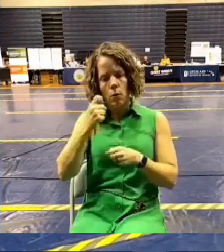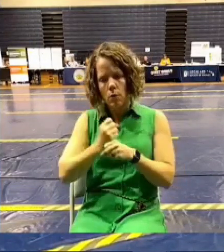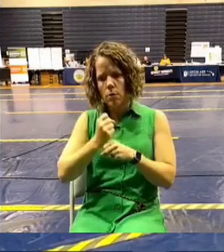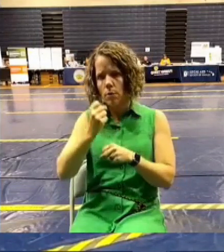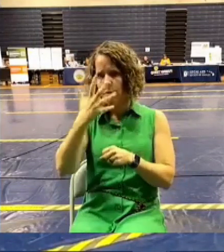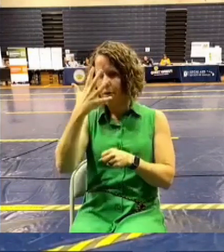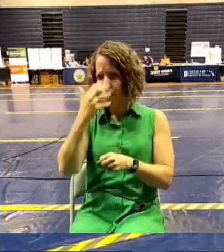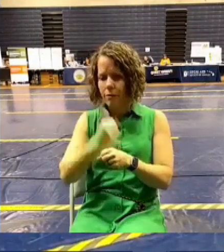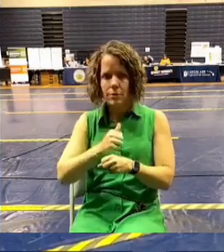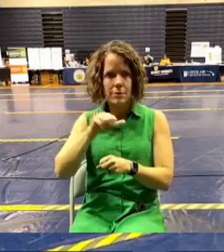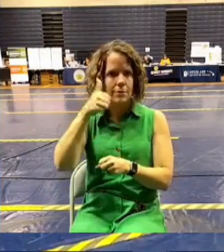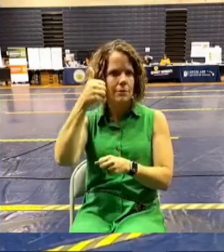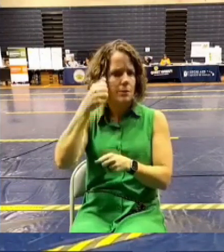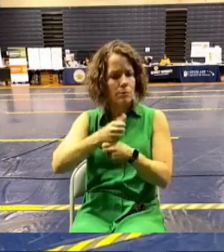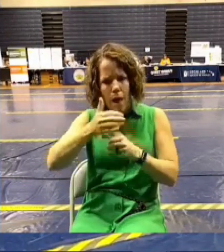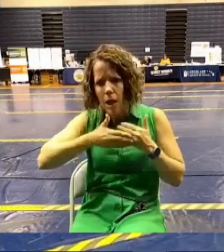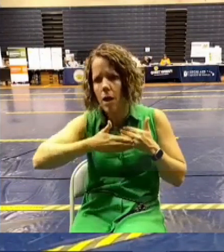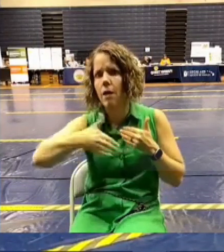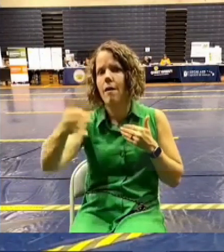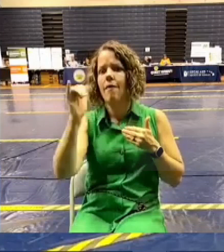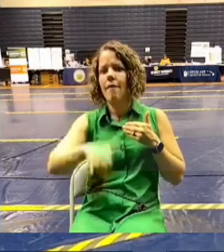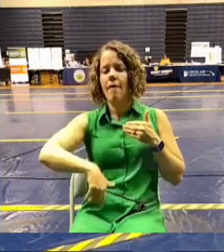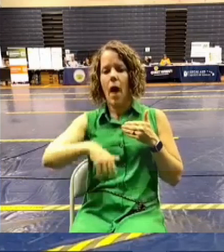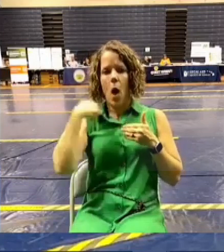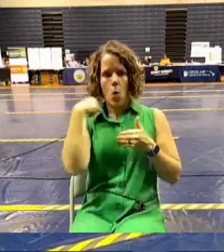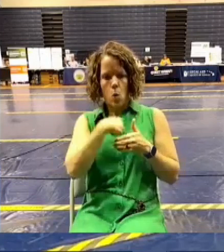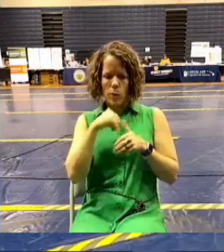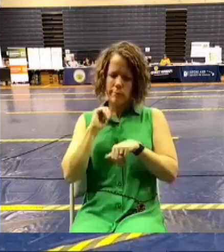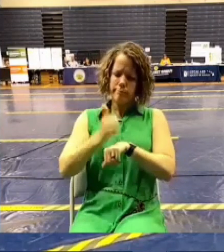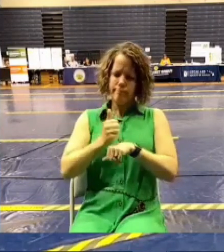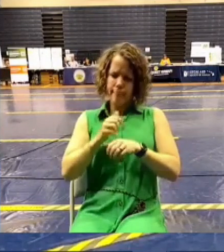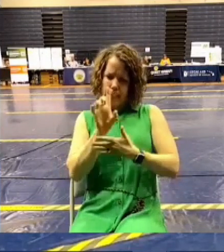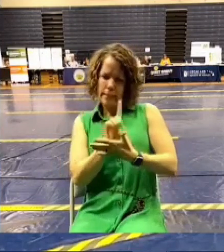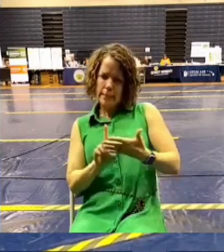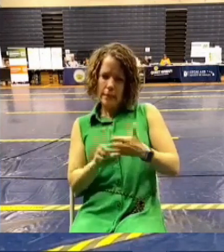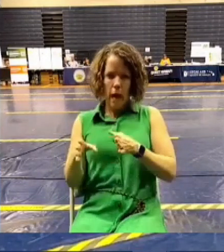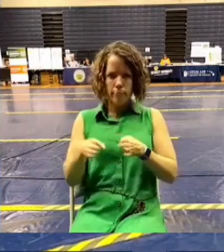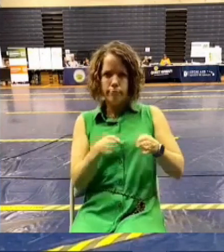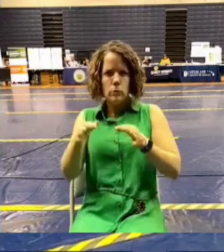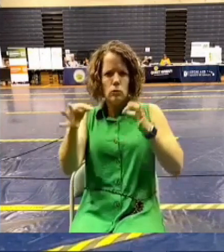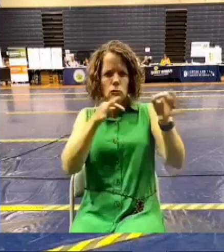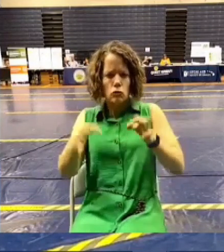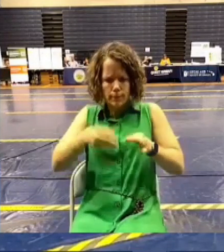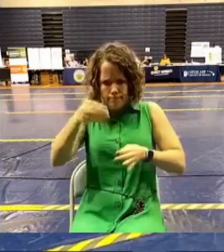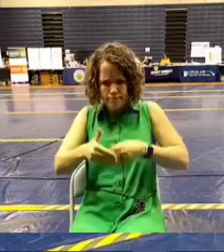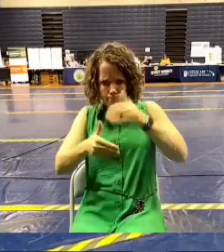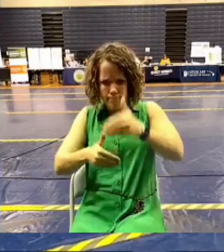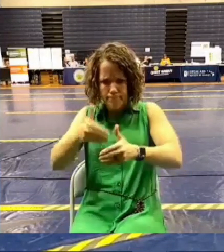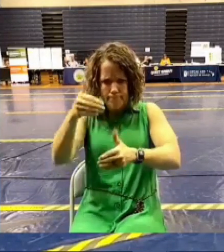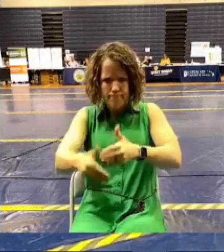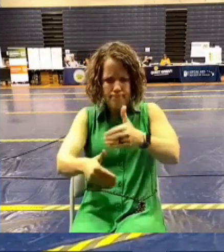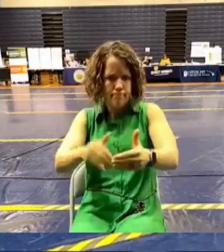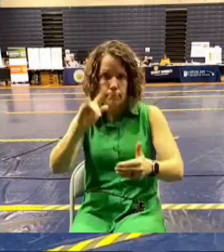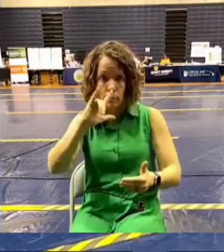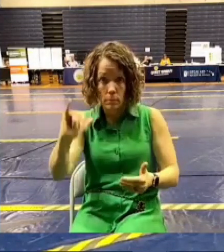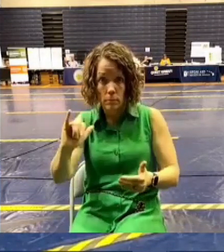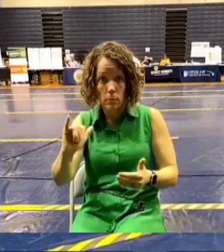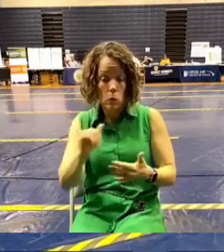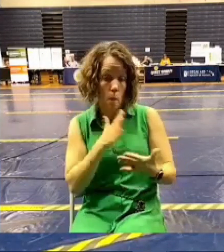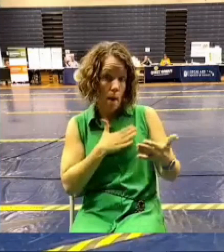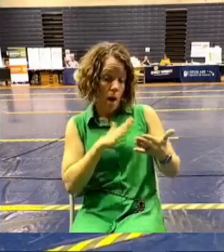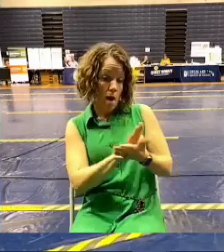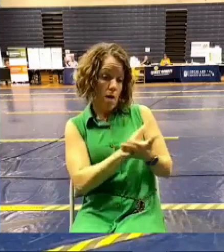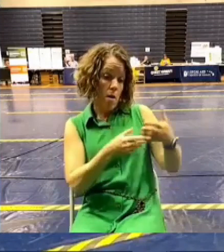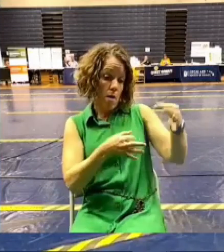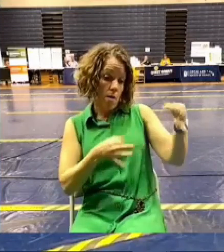really just taking out a canvas and setting up a roadmap of some sort. So what I'm going to read to you is not the one-all be-all, but